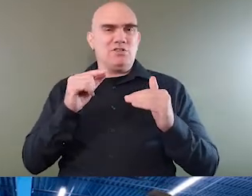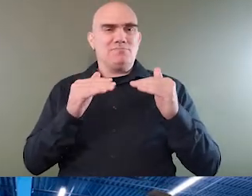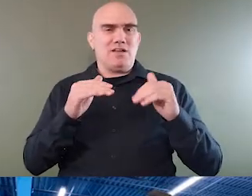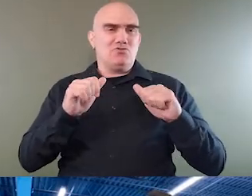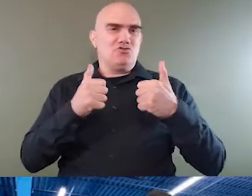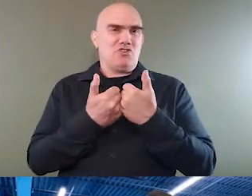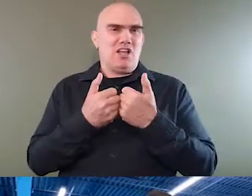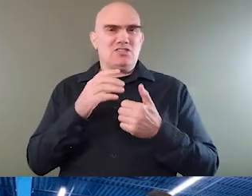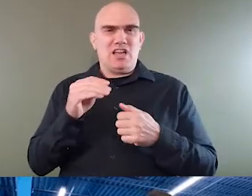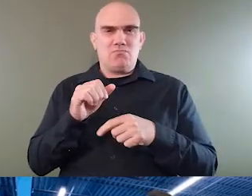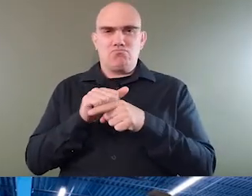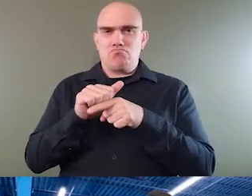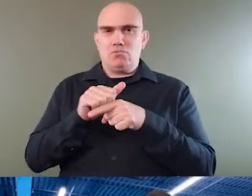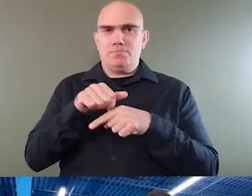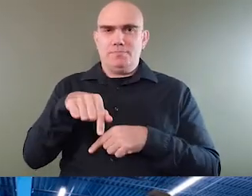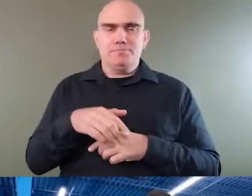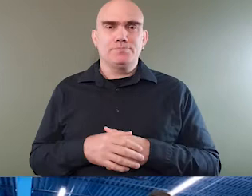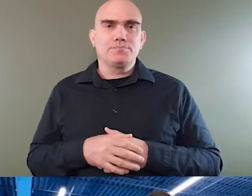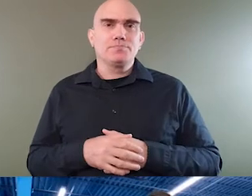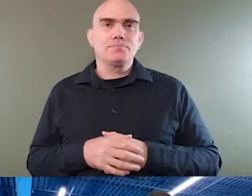and workshop here.